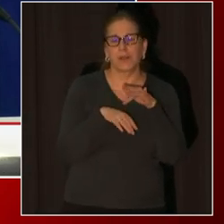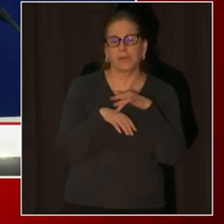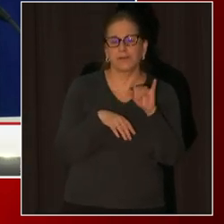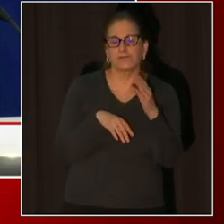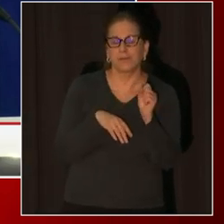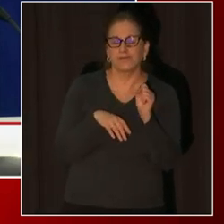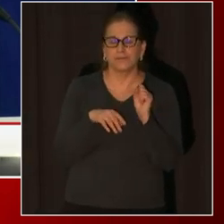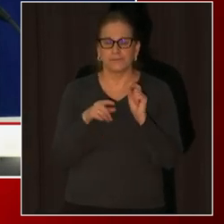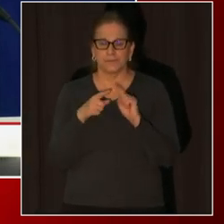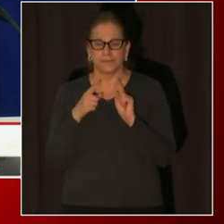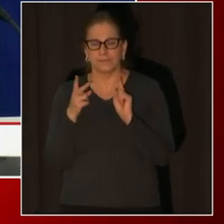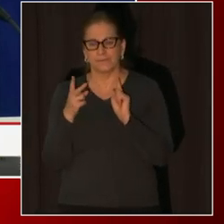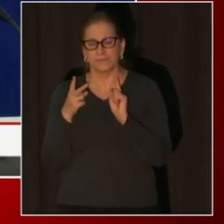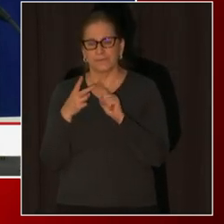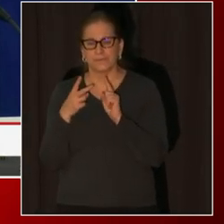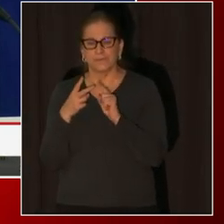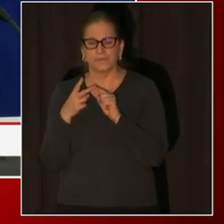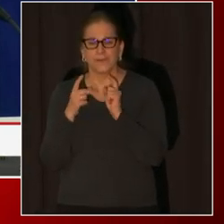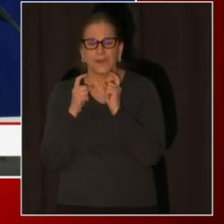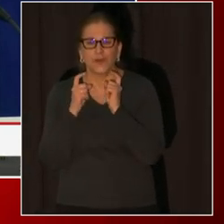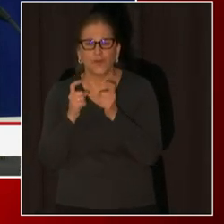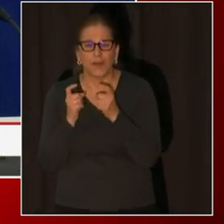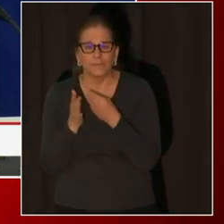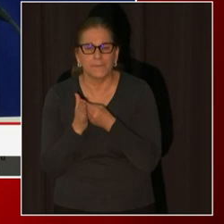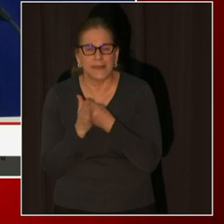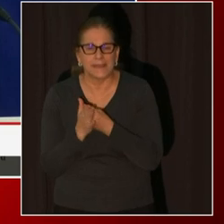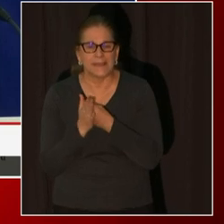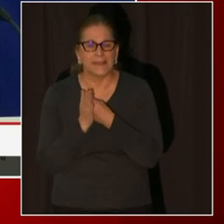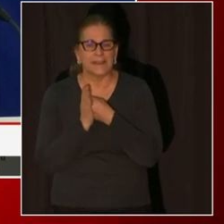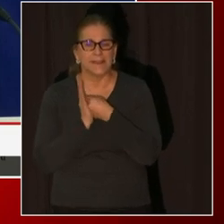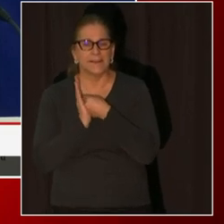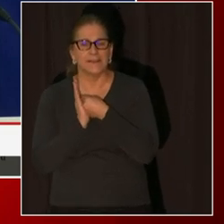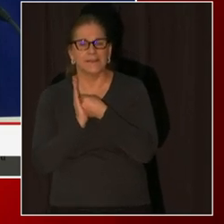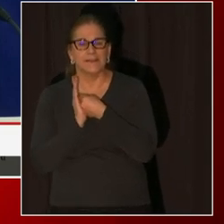before. But that was a key priority for us to maintain that program.